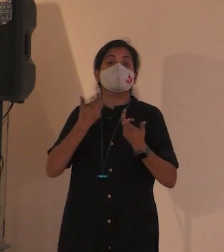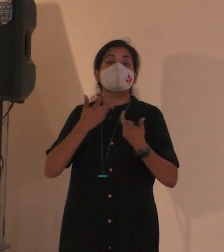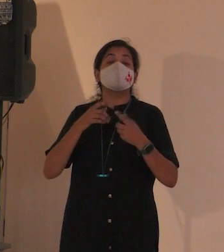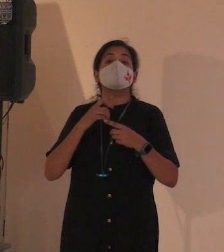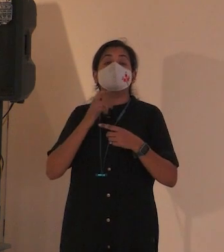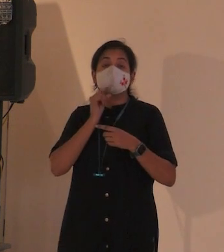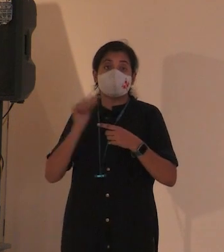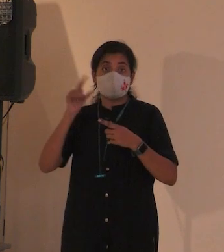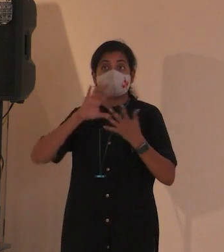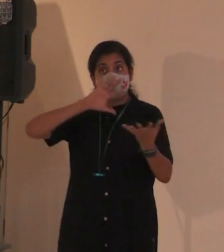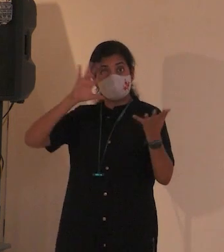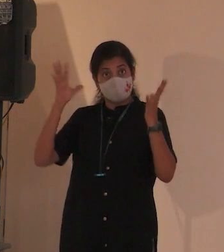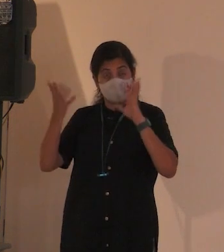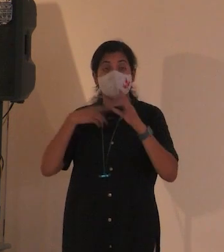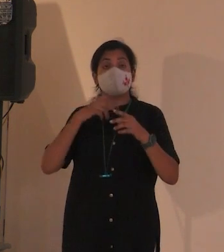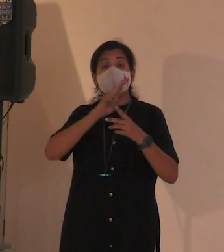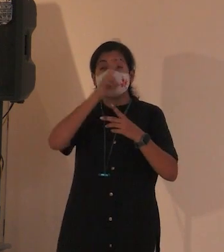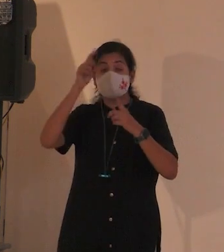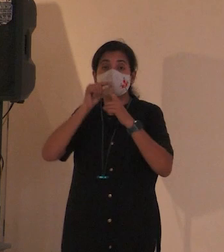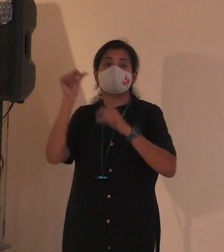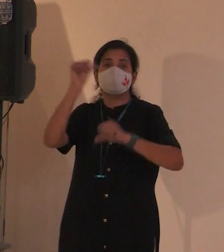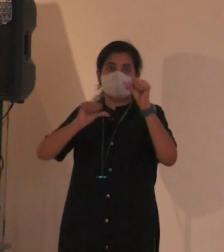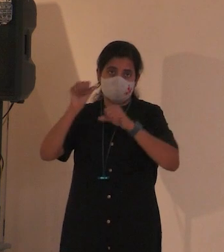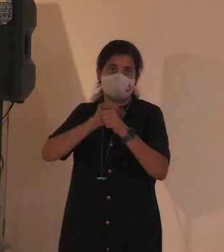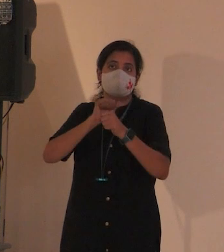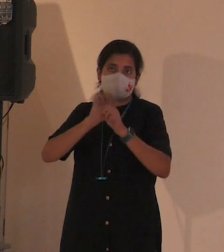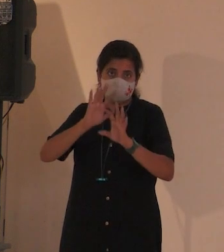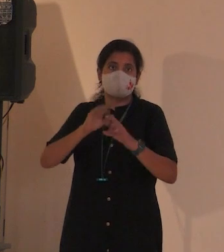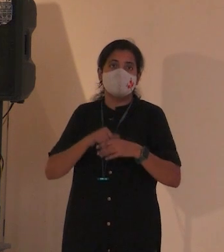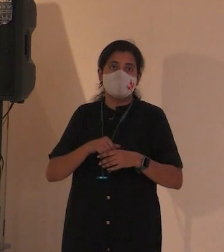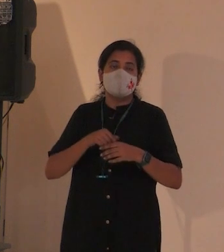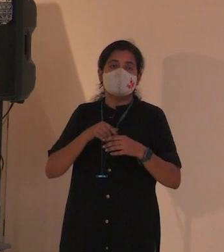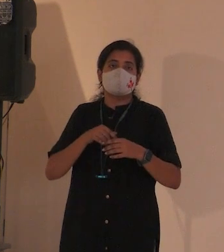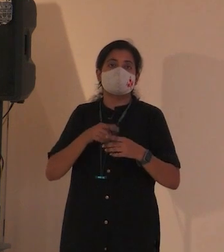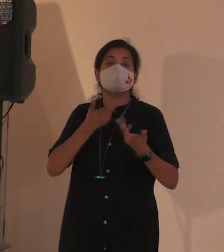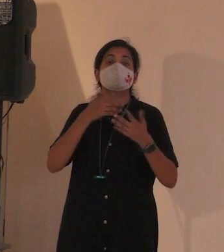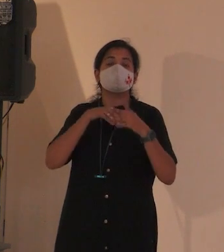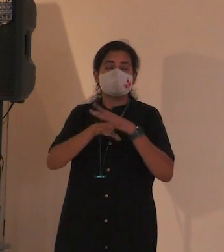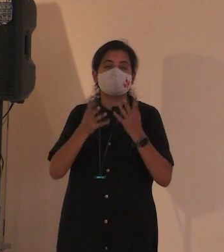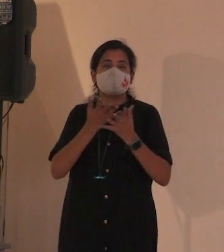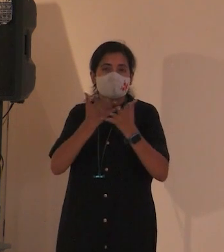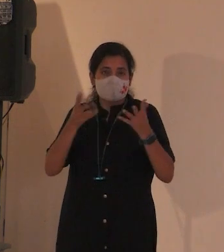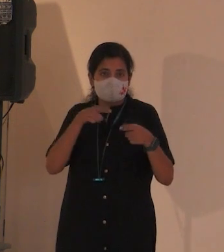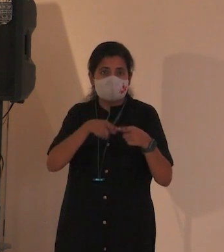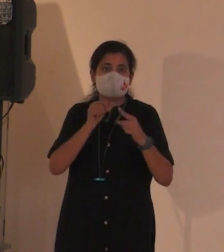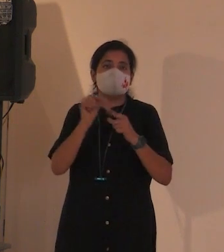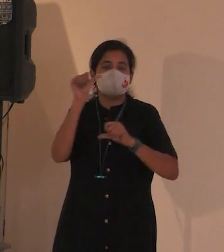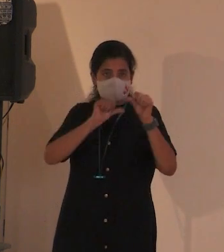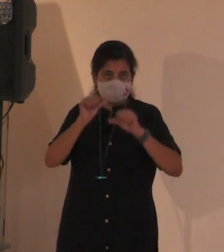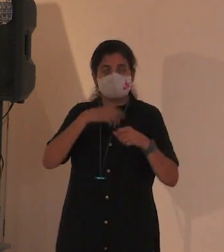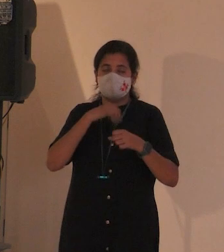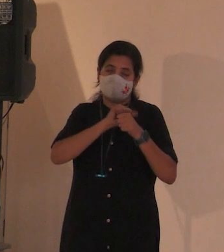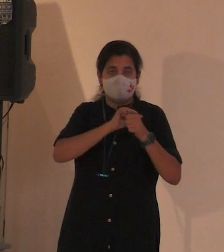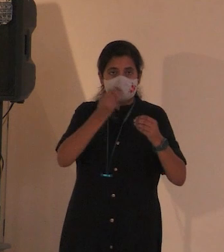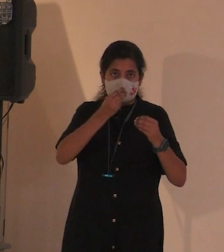universities across the world, working on different projects, like the typhoid history was a curated project that we did.